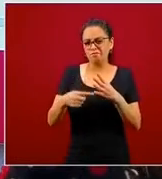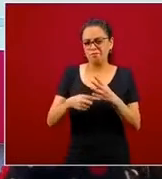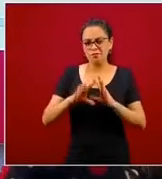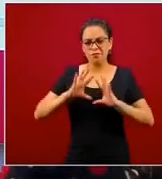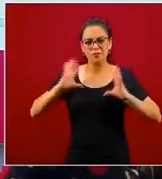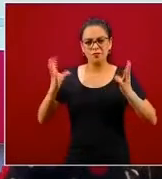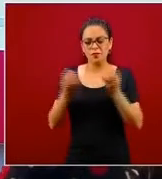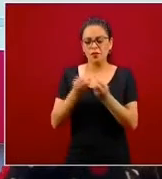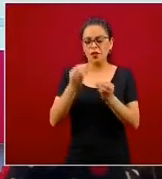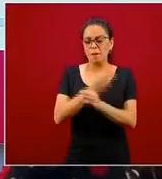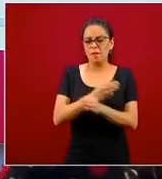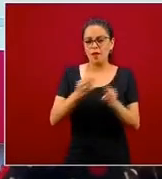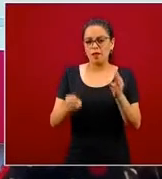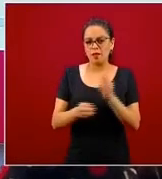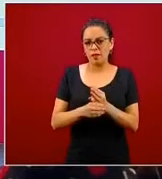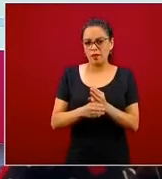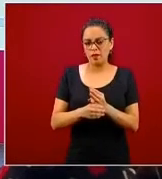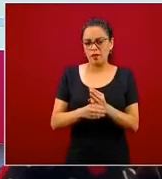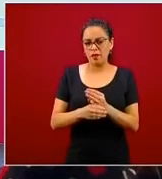compresses,